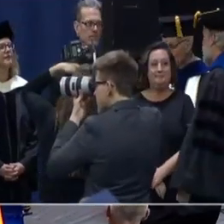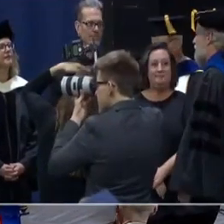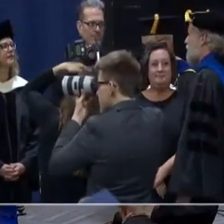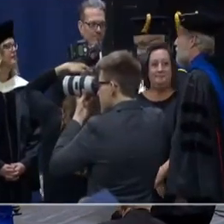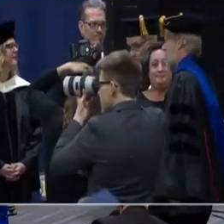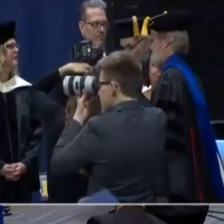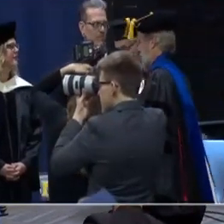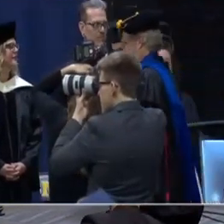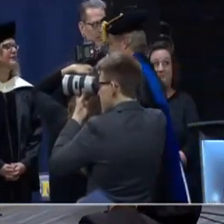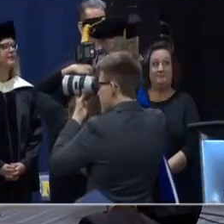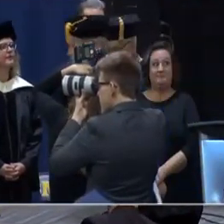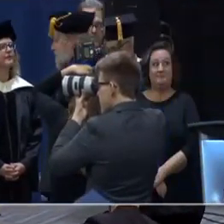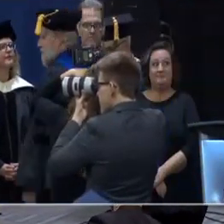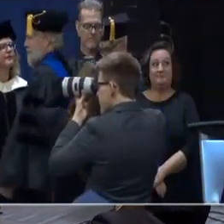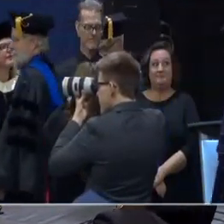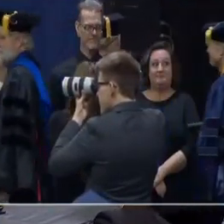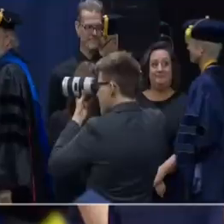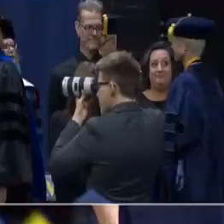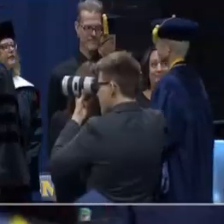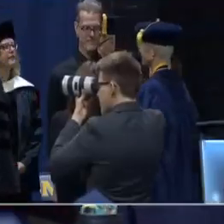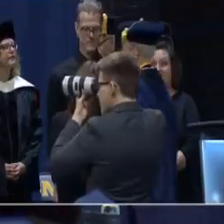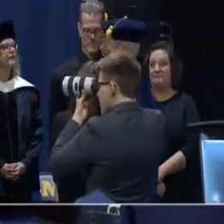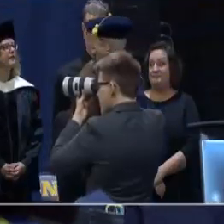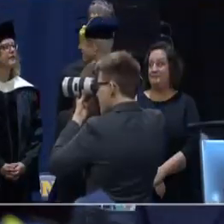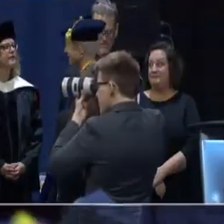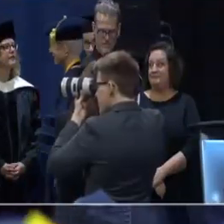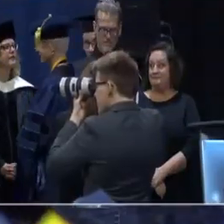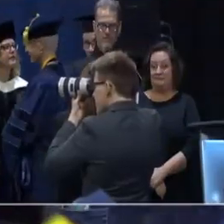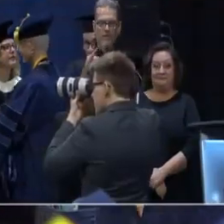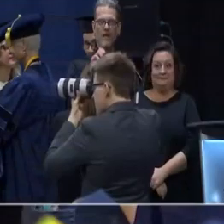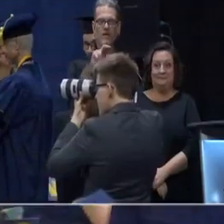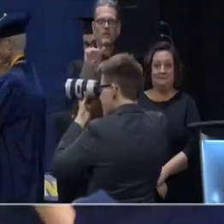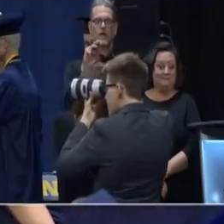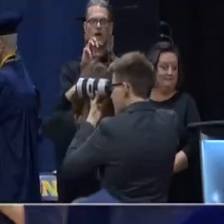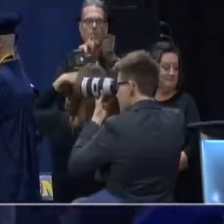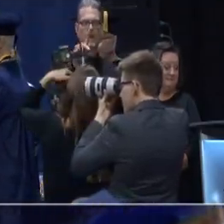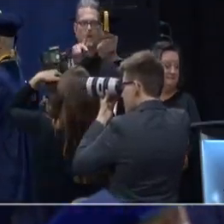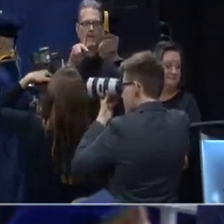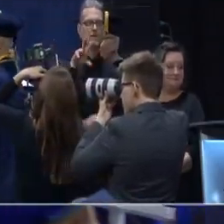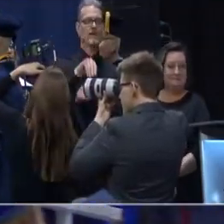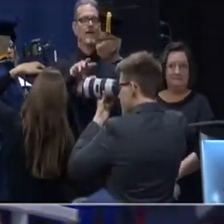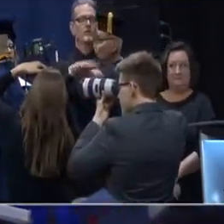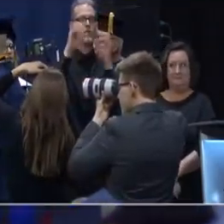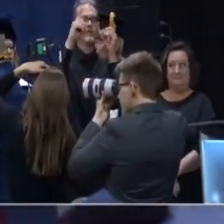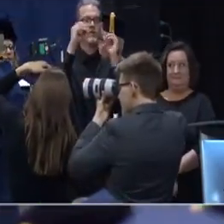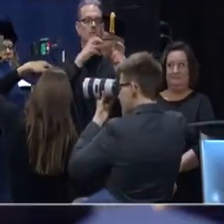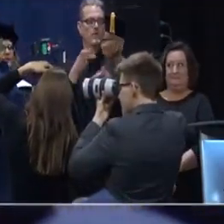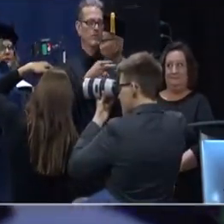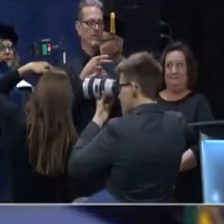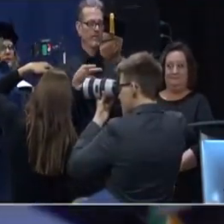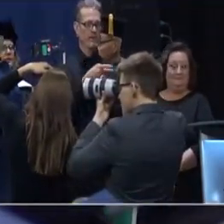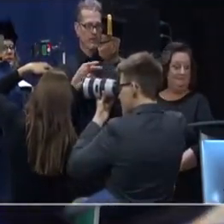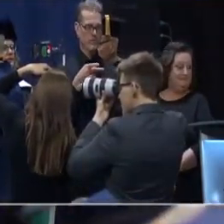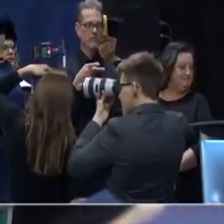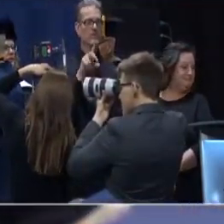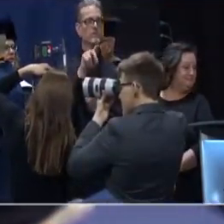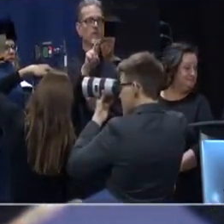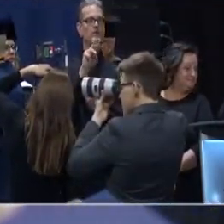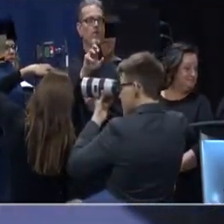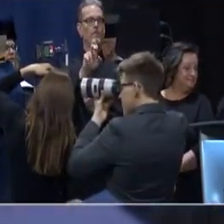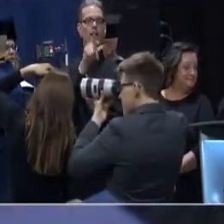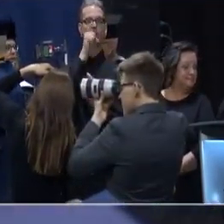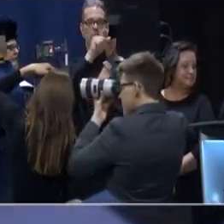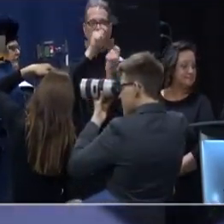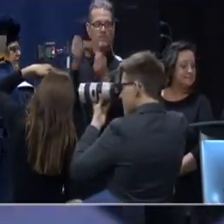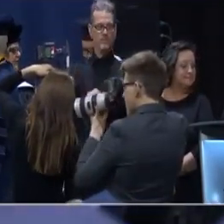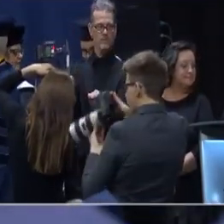Jenna Mack. Jenna Mack's major is Counselor Education and Supervision. Dr. Mack is being